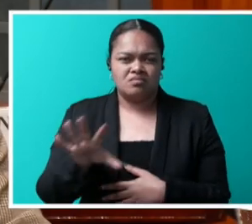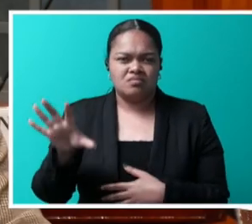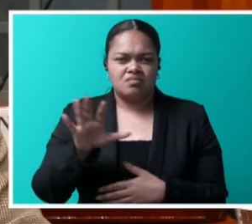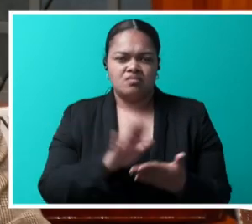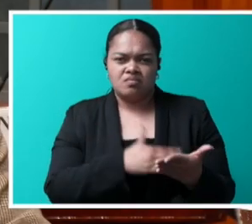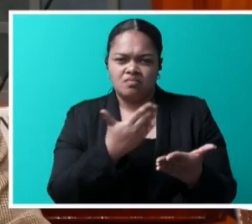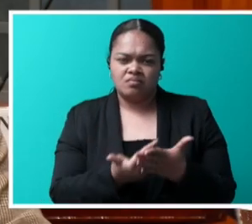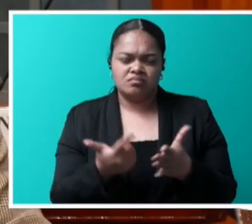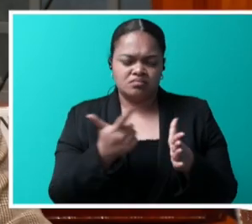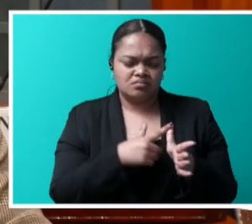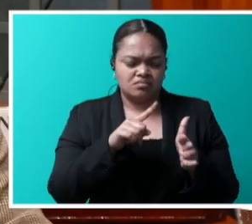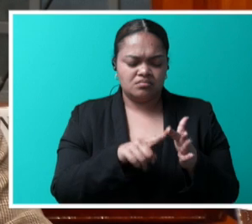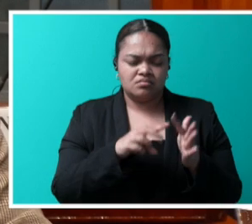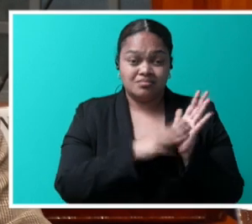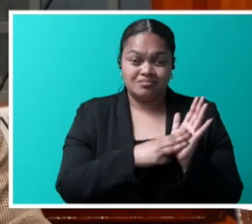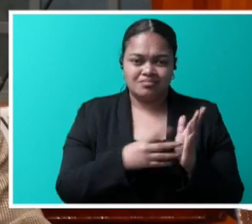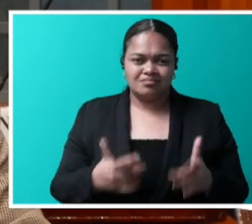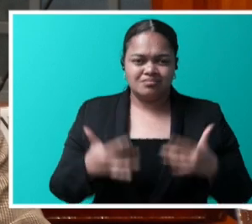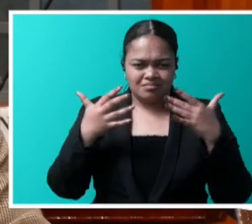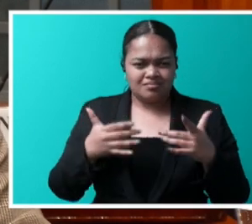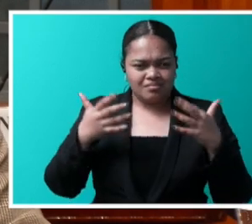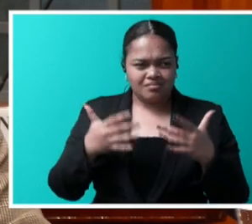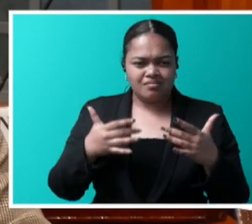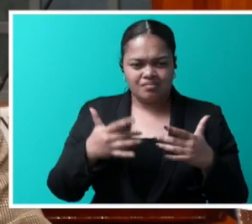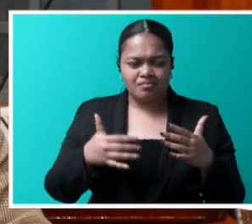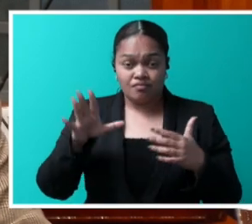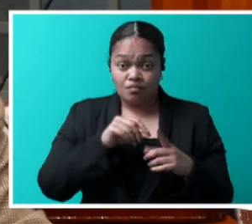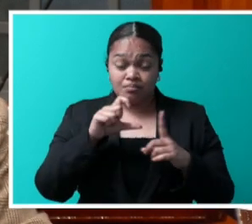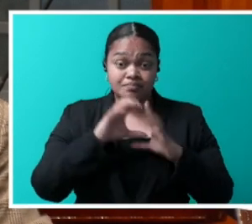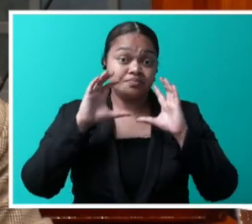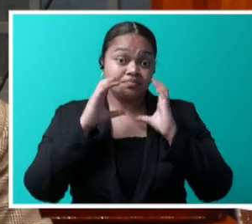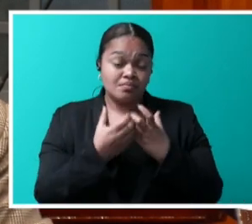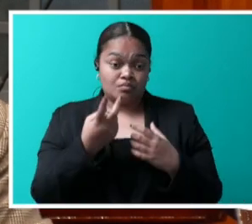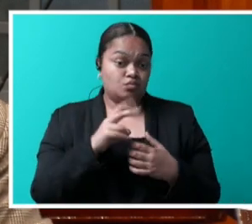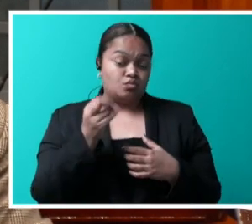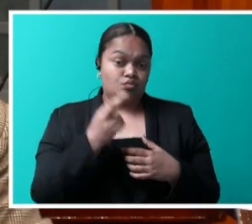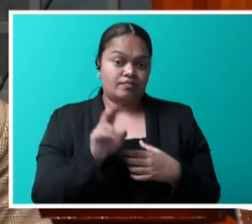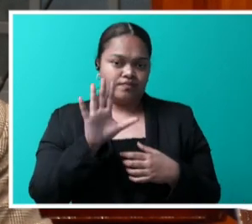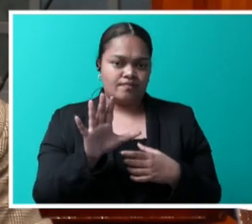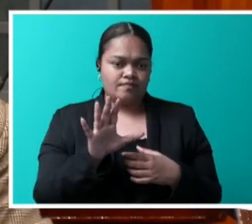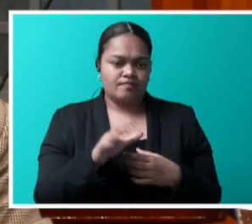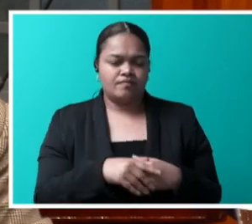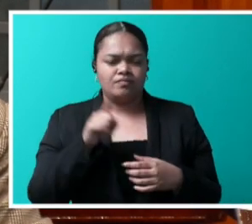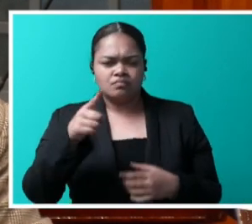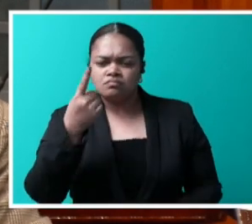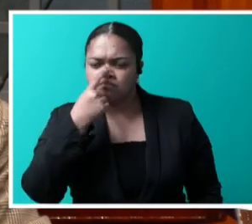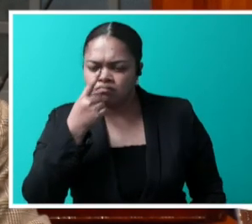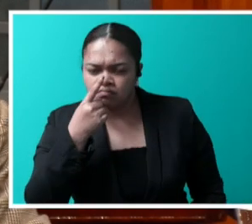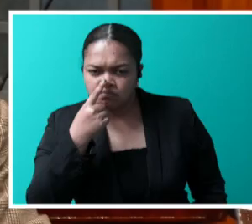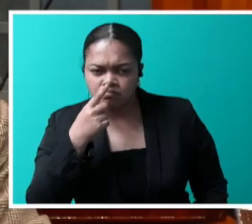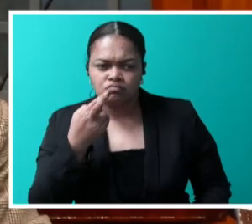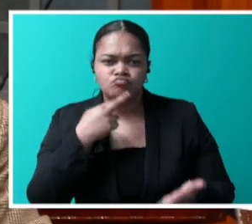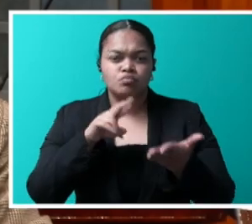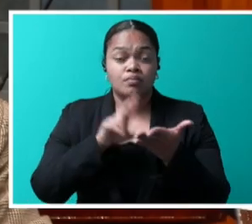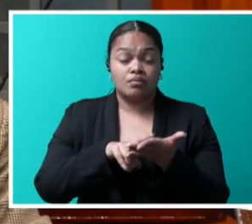the AEM data. That is from just December of 2025. They looked at the report and